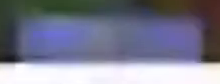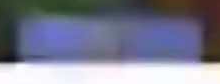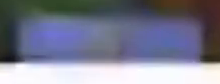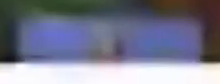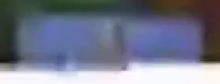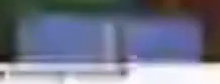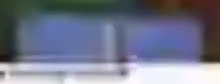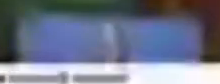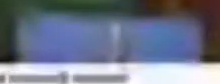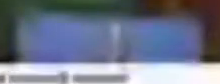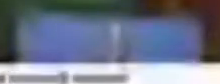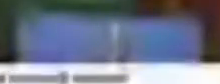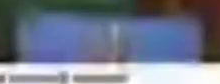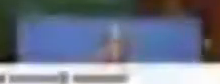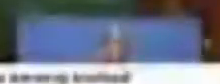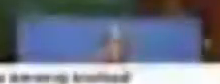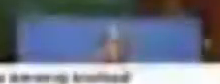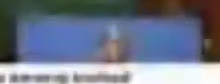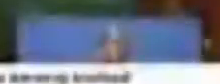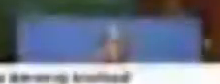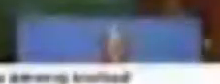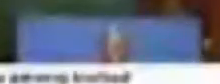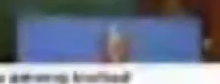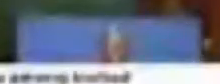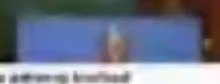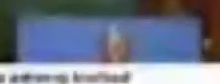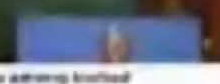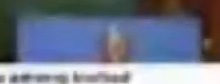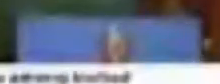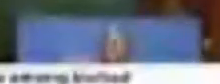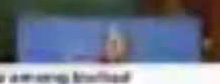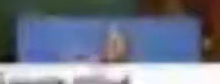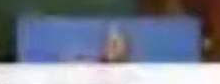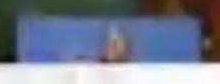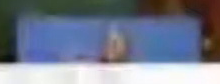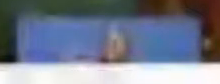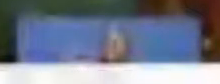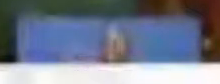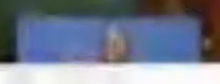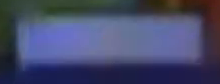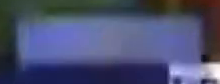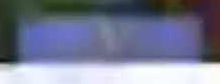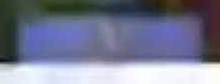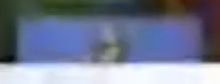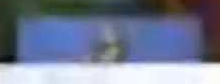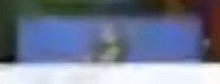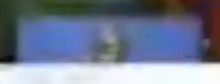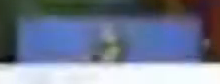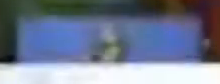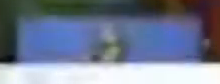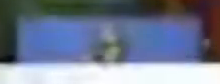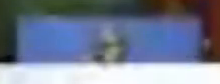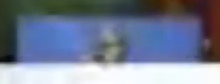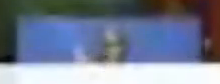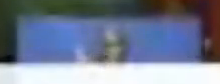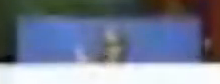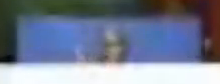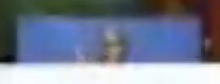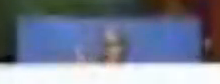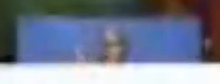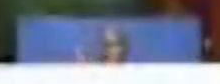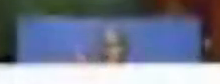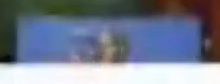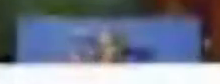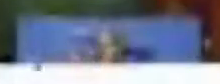Isiolo, linking up to the Isiolo-Moyale Road and opening up the port of Lamu and the huge